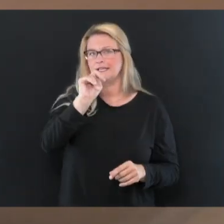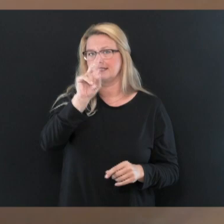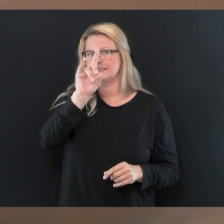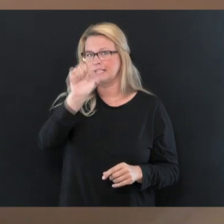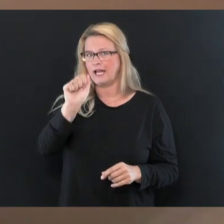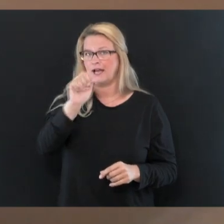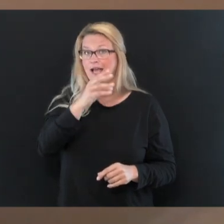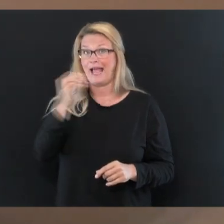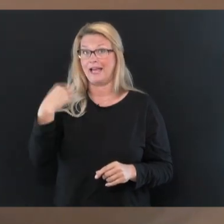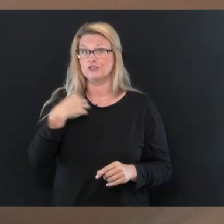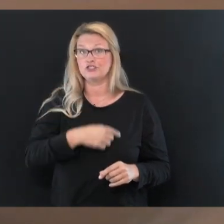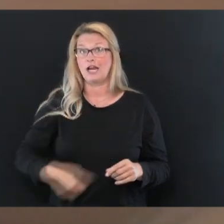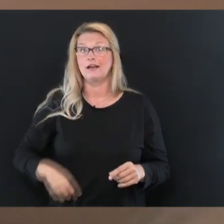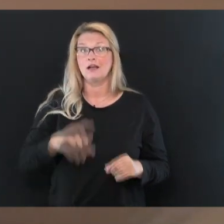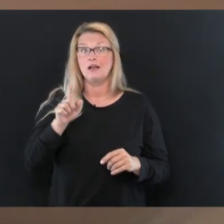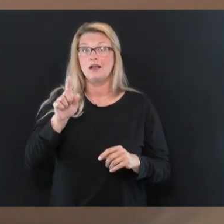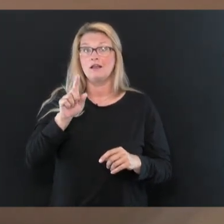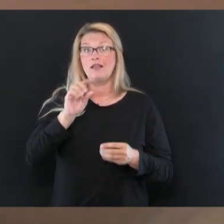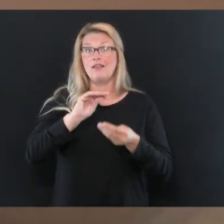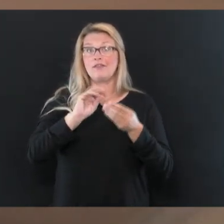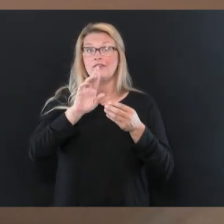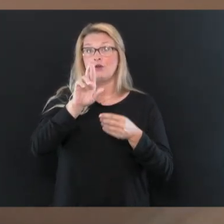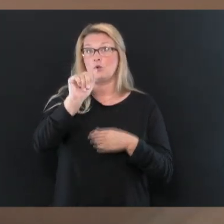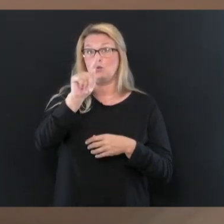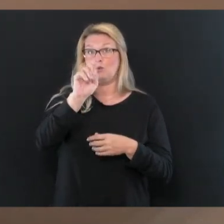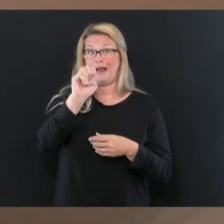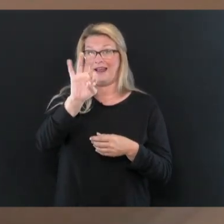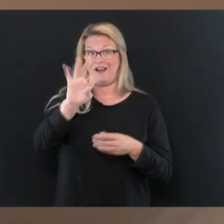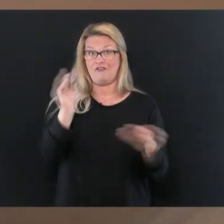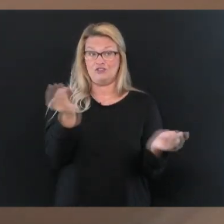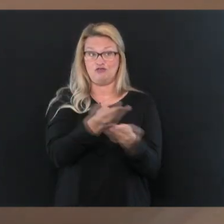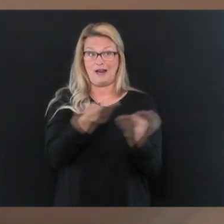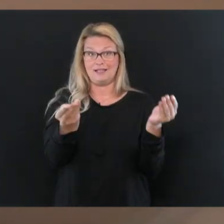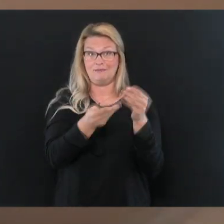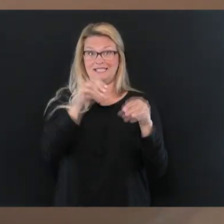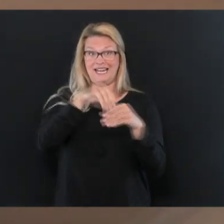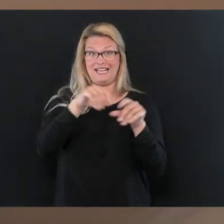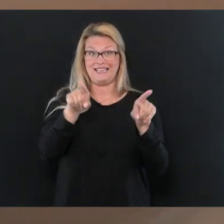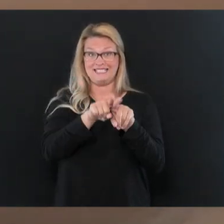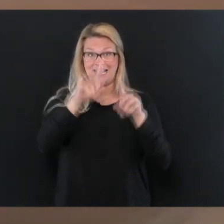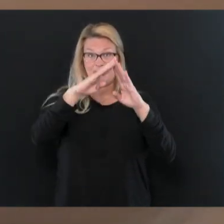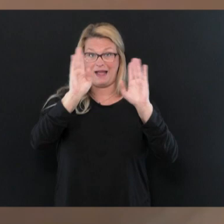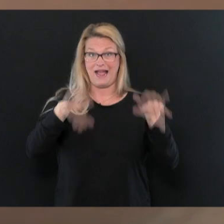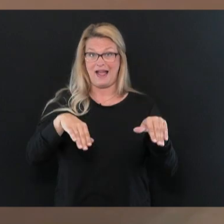in China, the rate of transmission, even in the same household